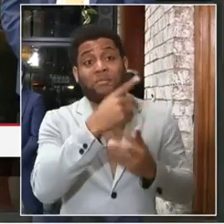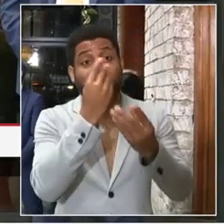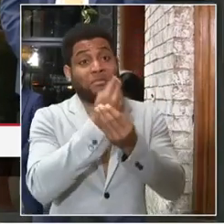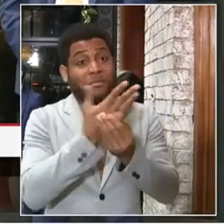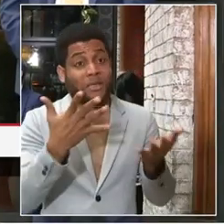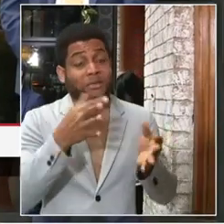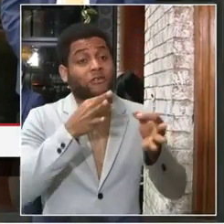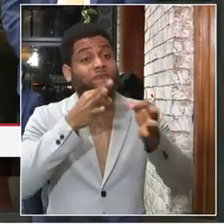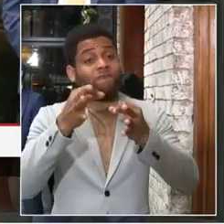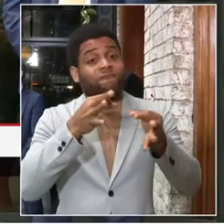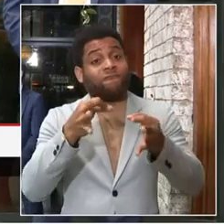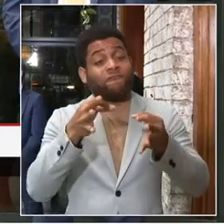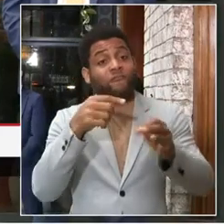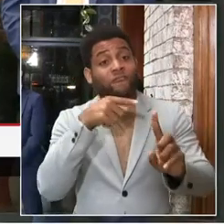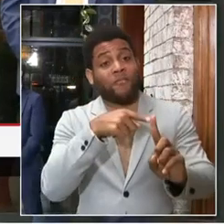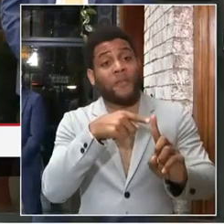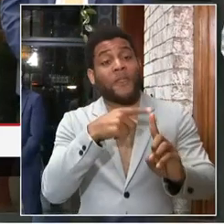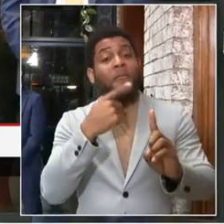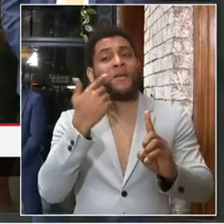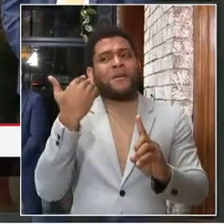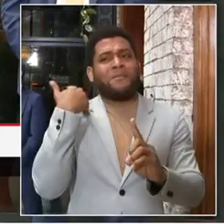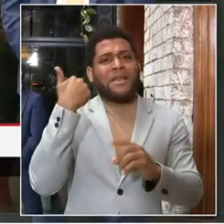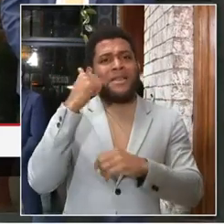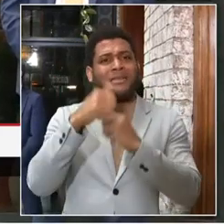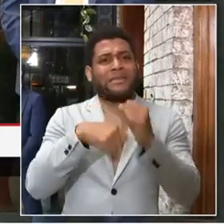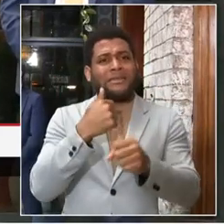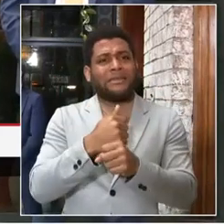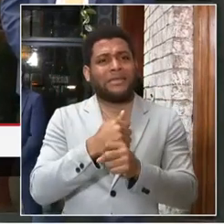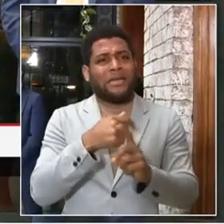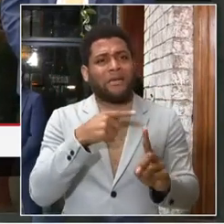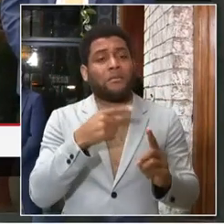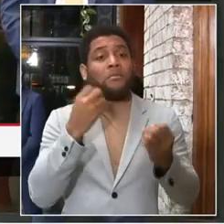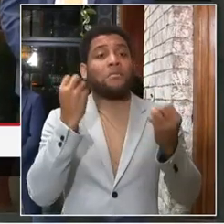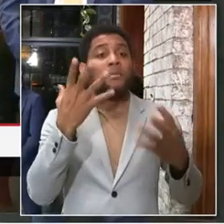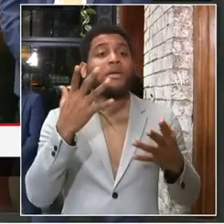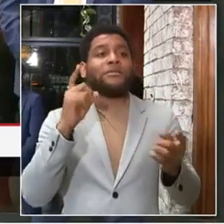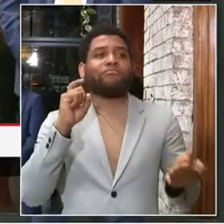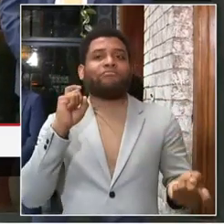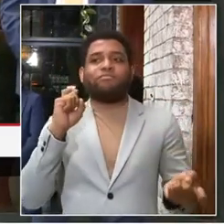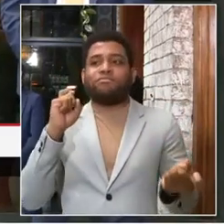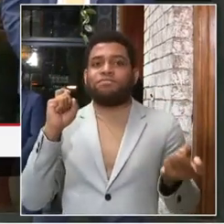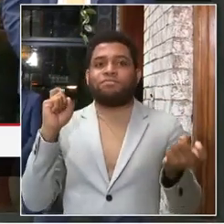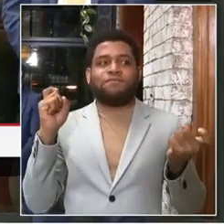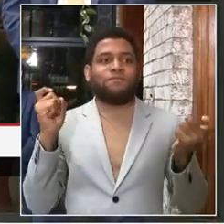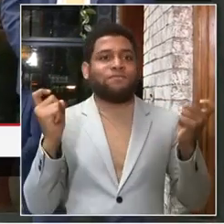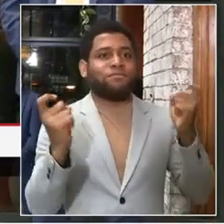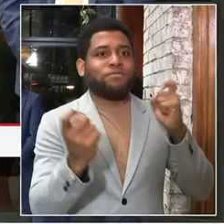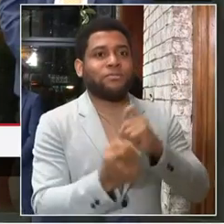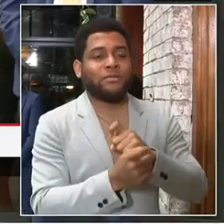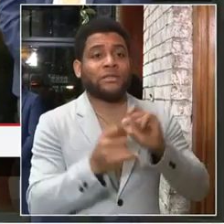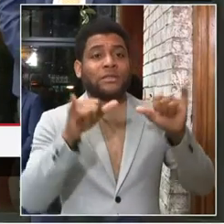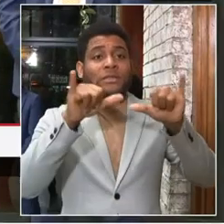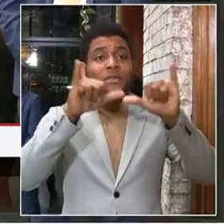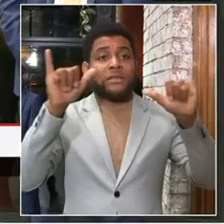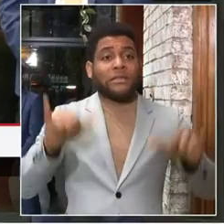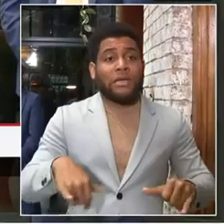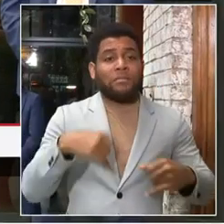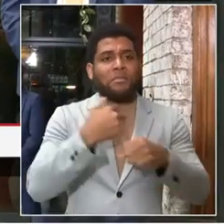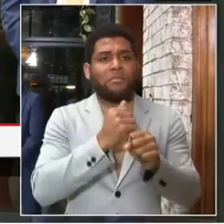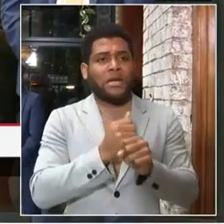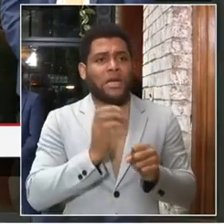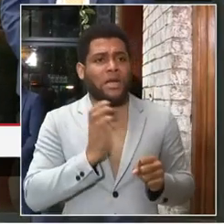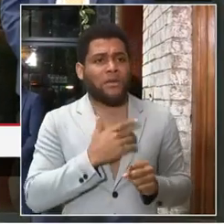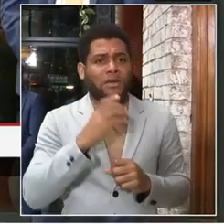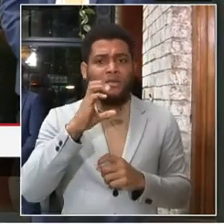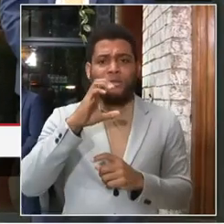is that in the last 10 years, there have been lots of changes to the system that makes up our criminal justice system